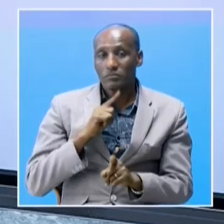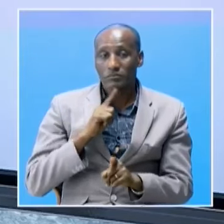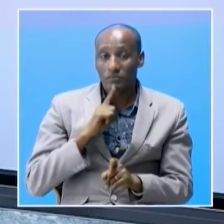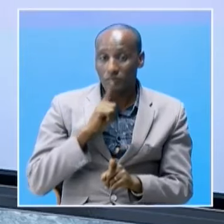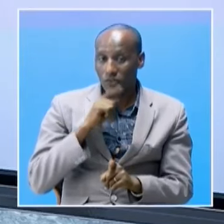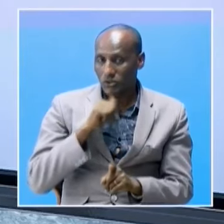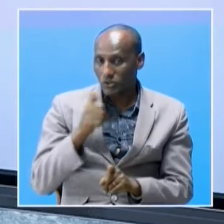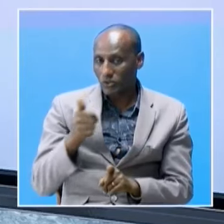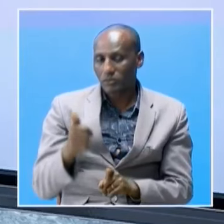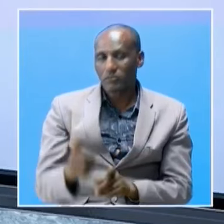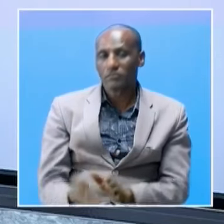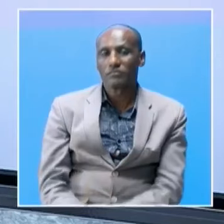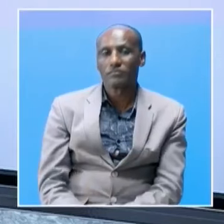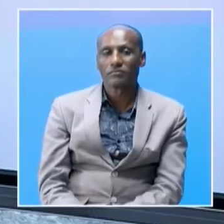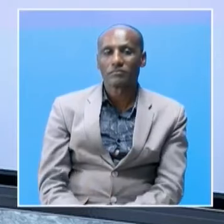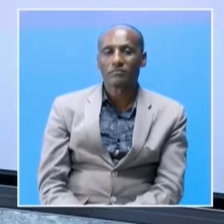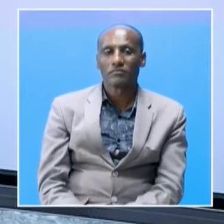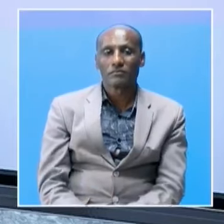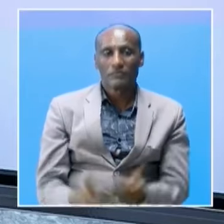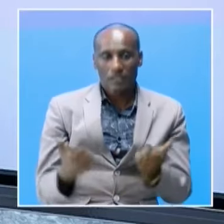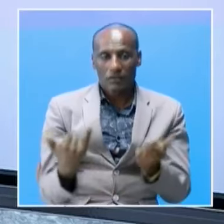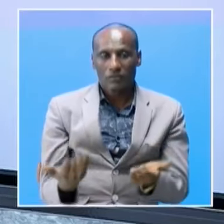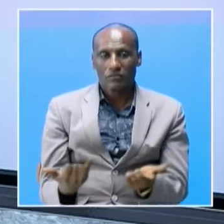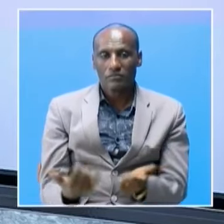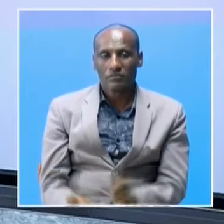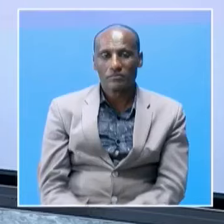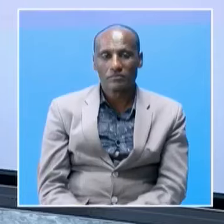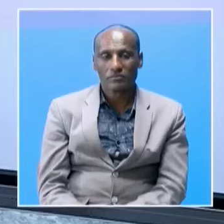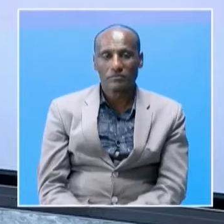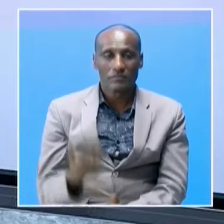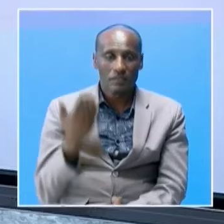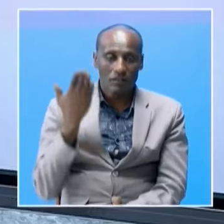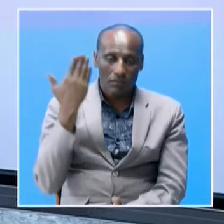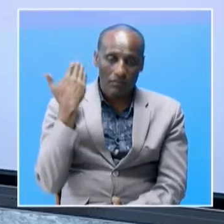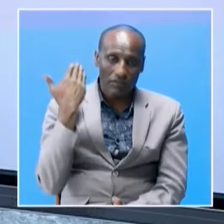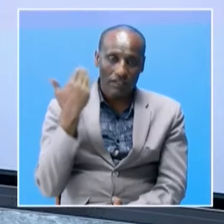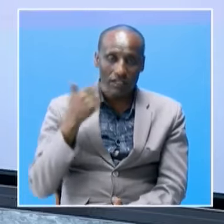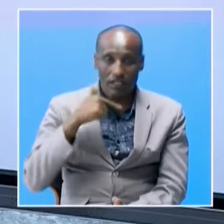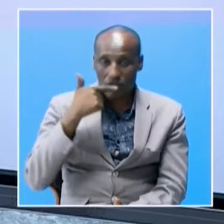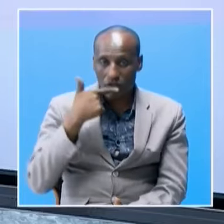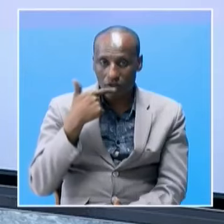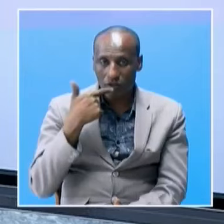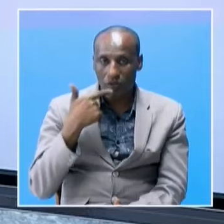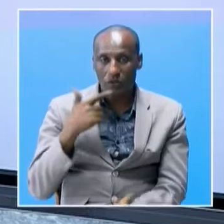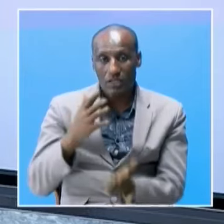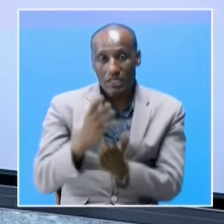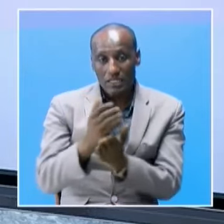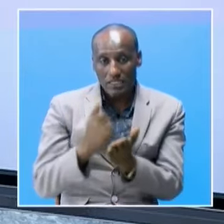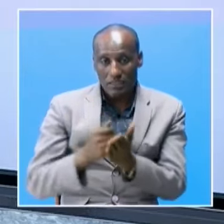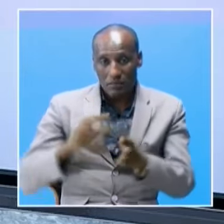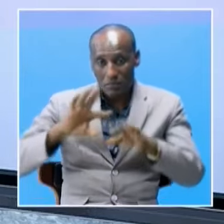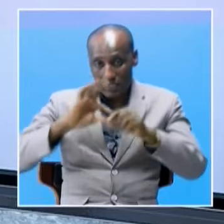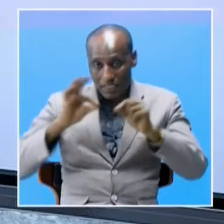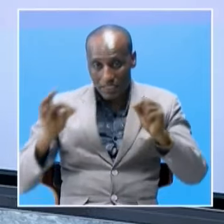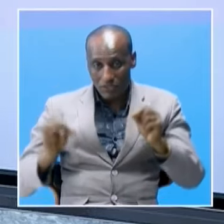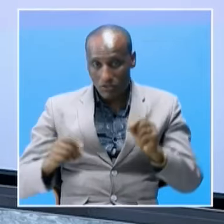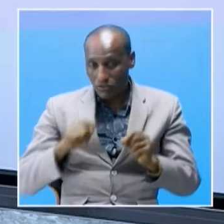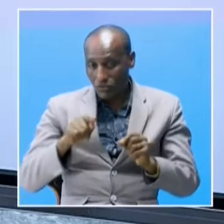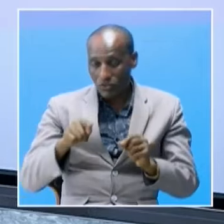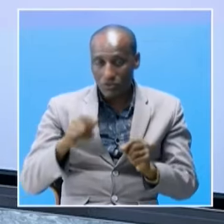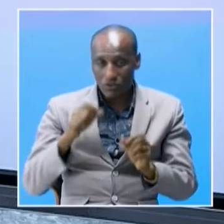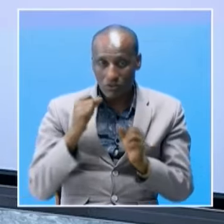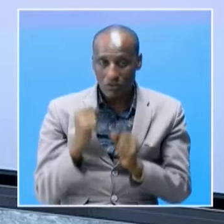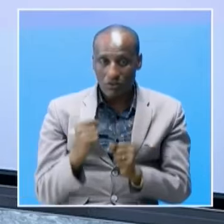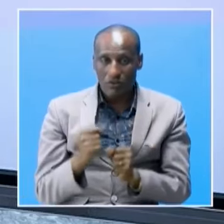certain. Now, earlier I told you to make some sentences of your own. Can you